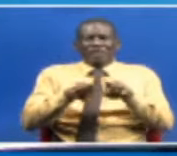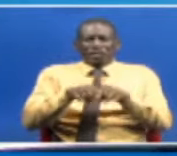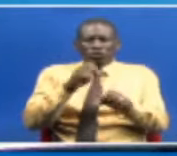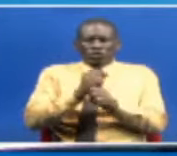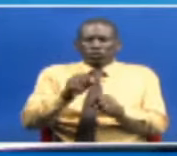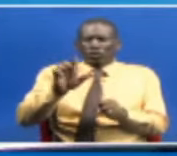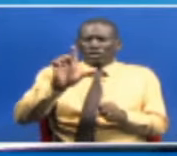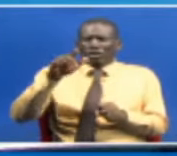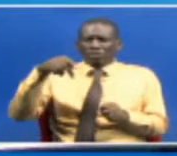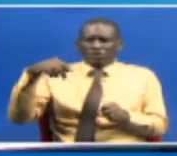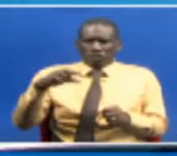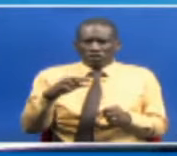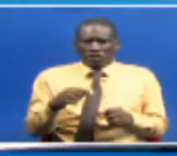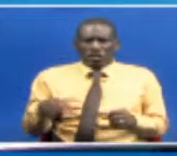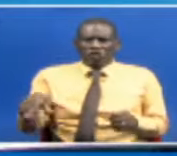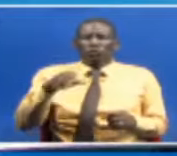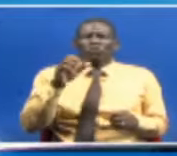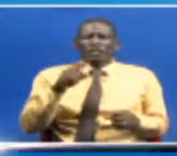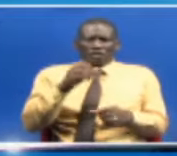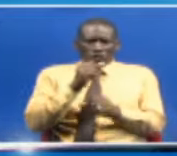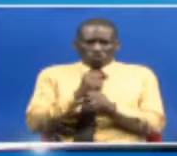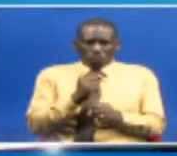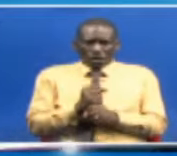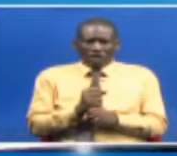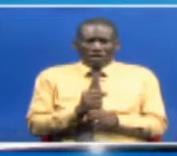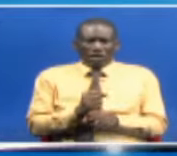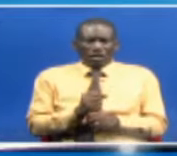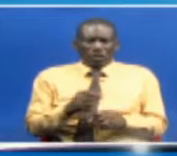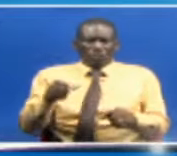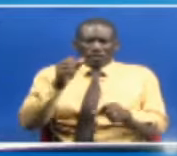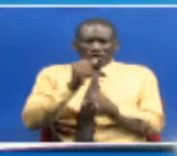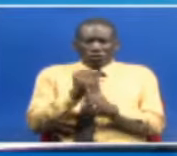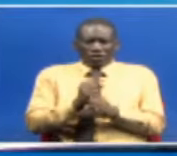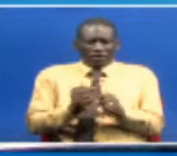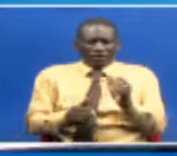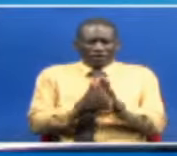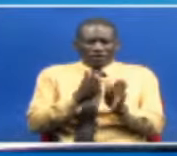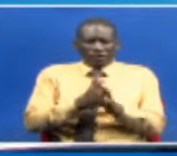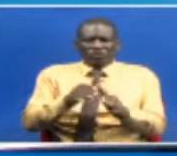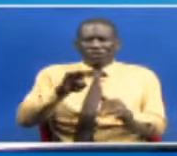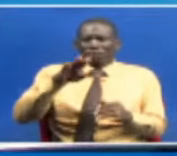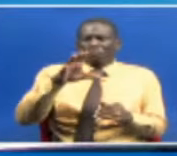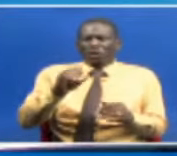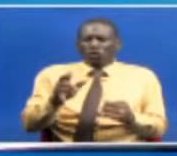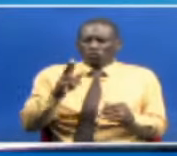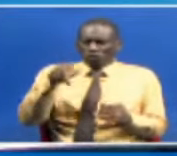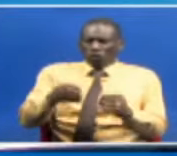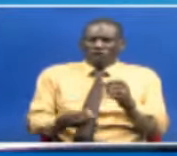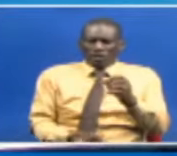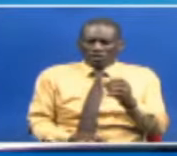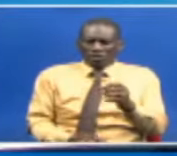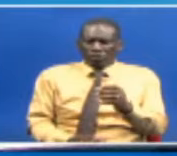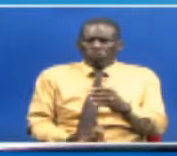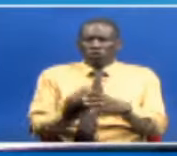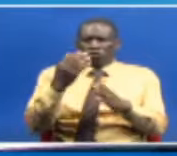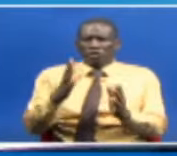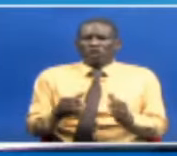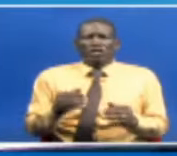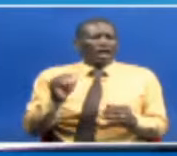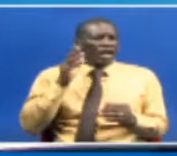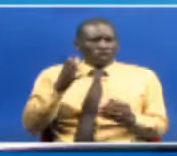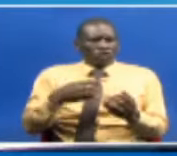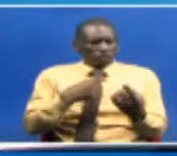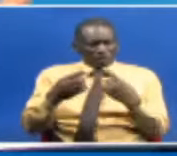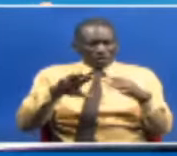LPG, we are going to be working very fast to the biofuel developers. You have heard you discuss about